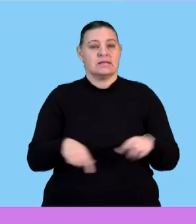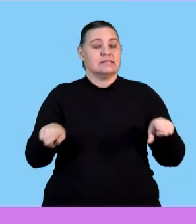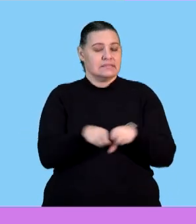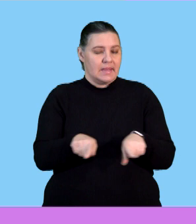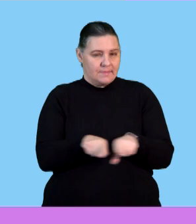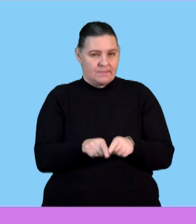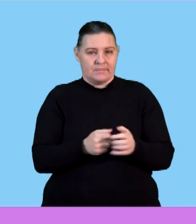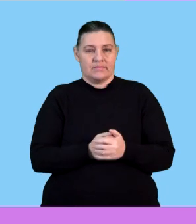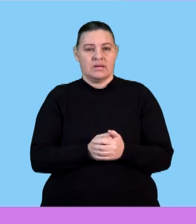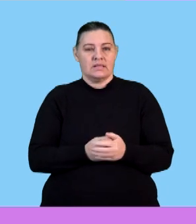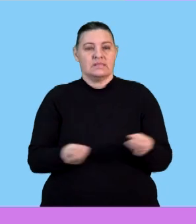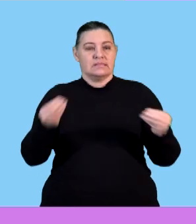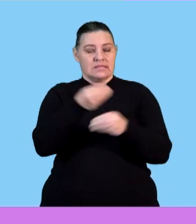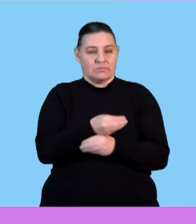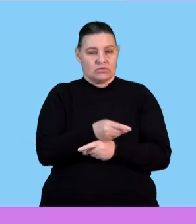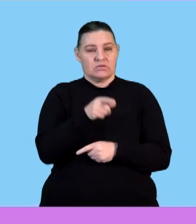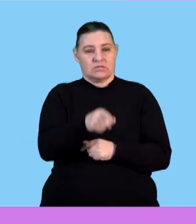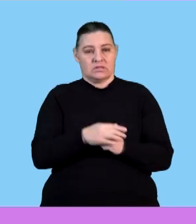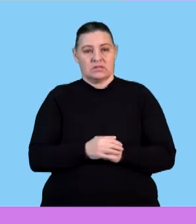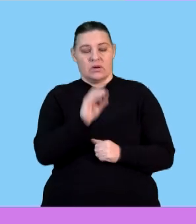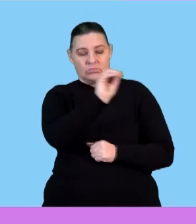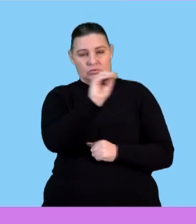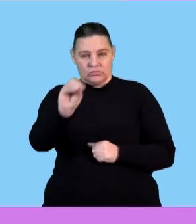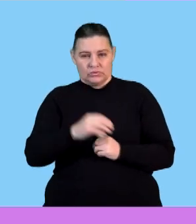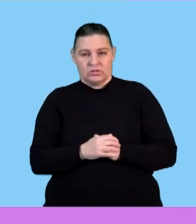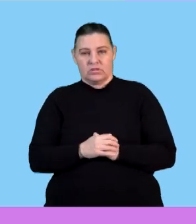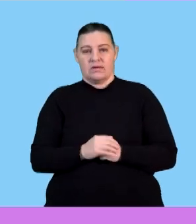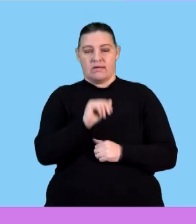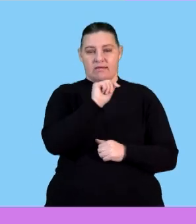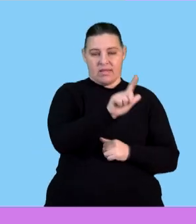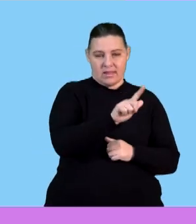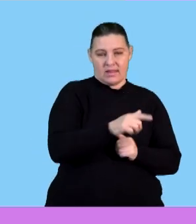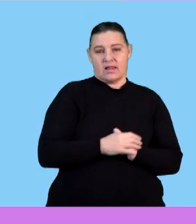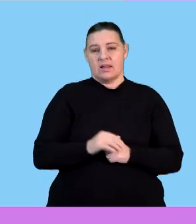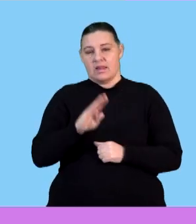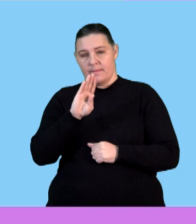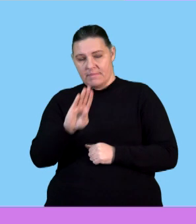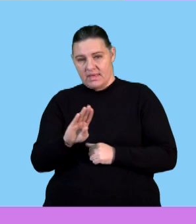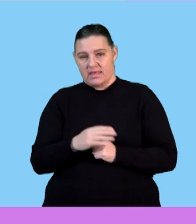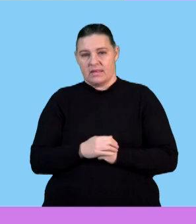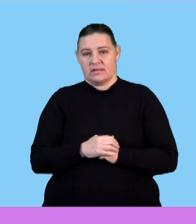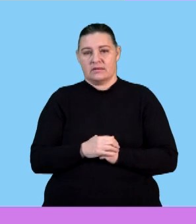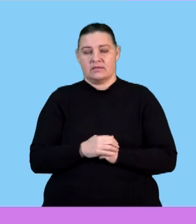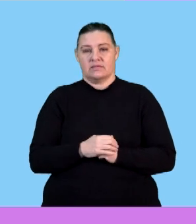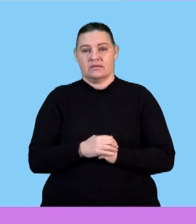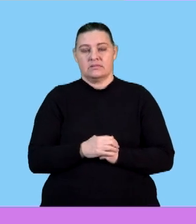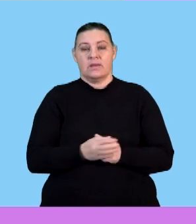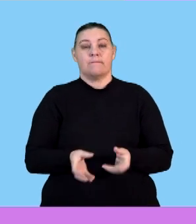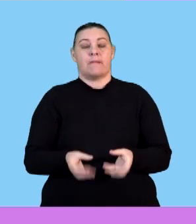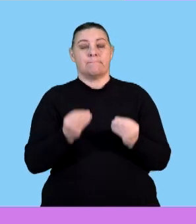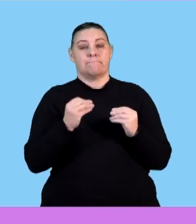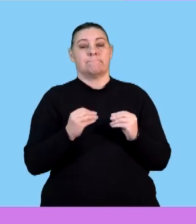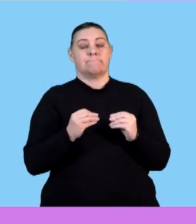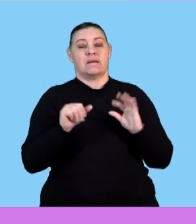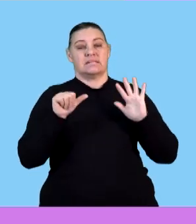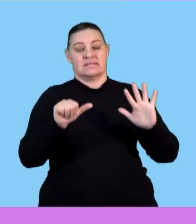same situation, substitute into the formula. There's L, there's B, and that gave me